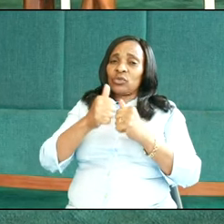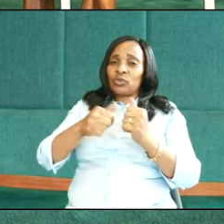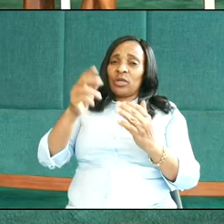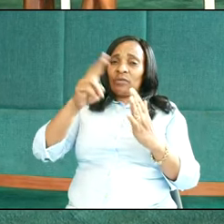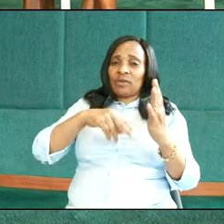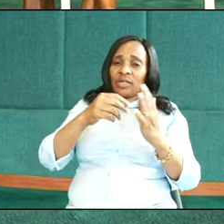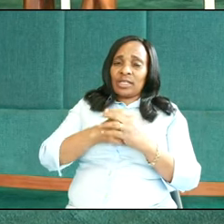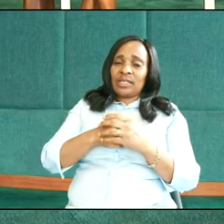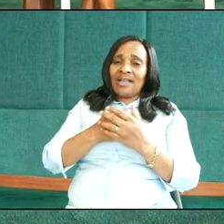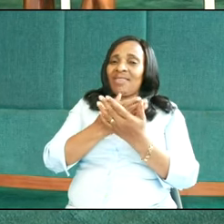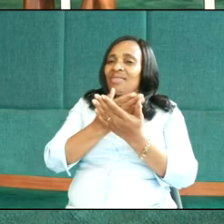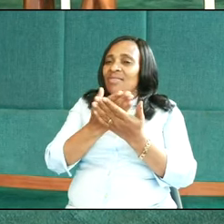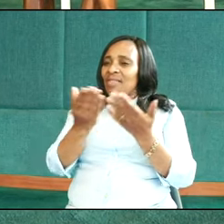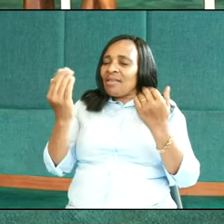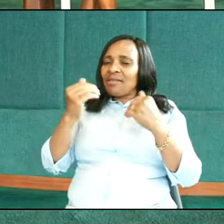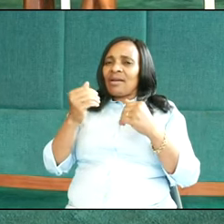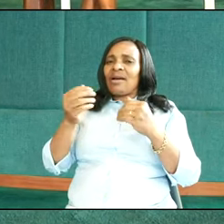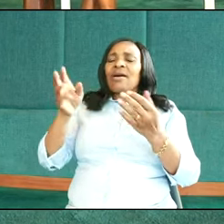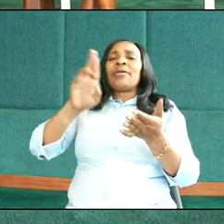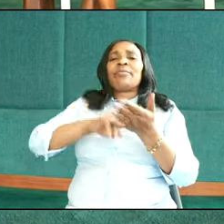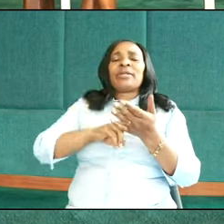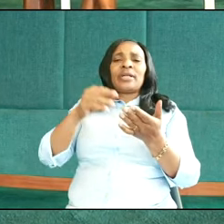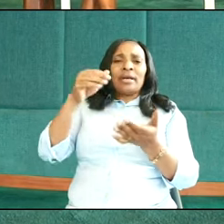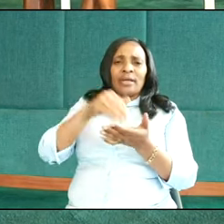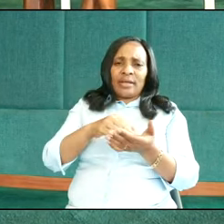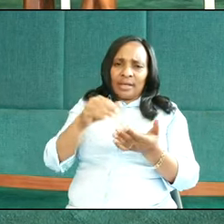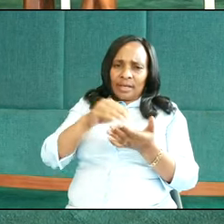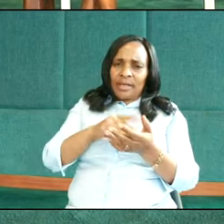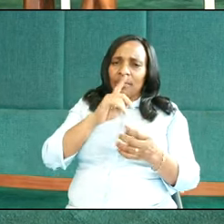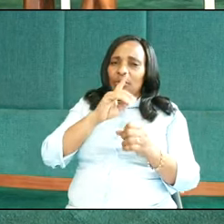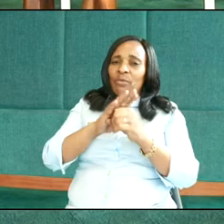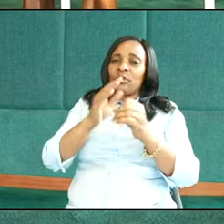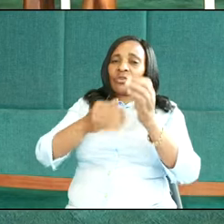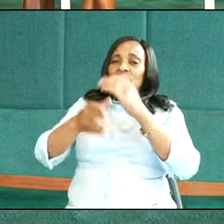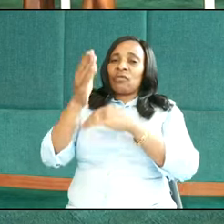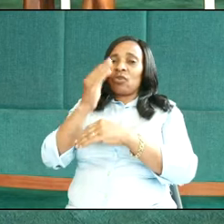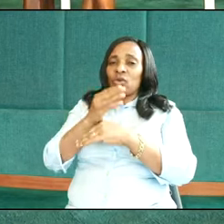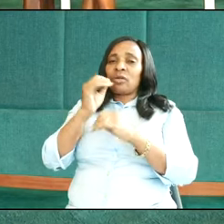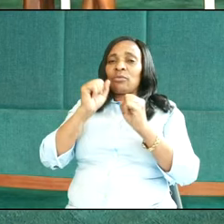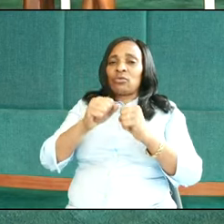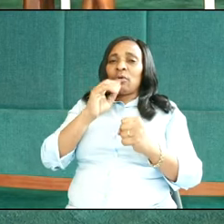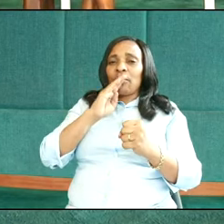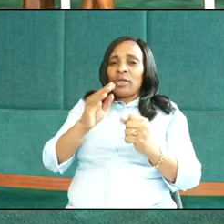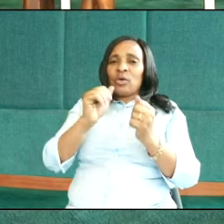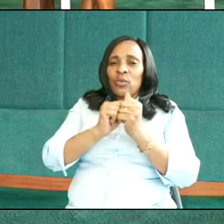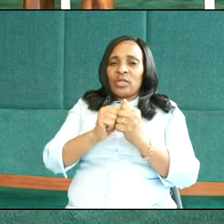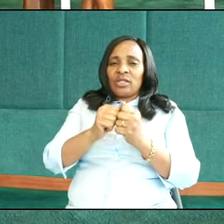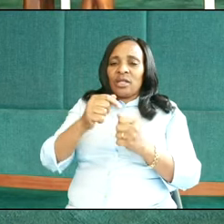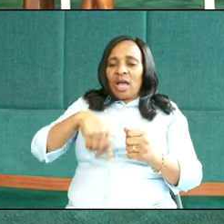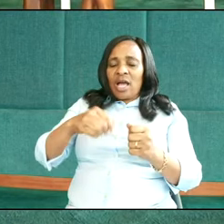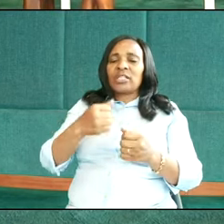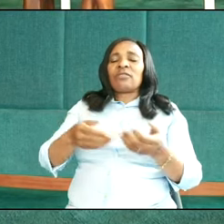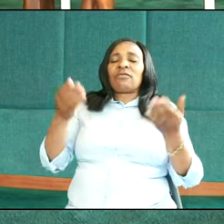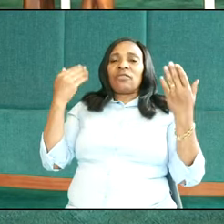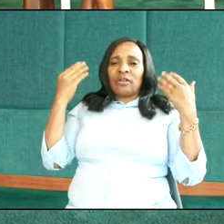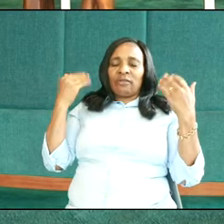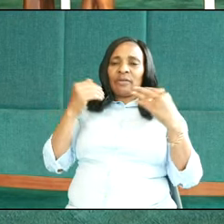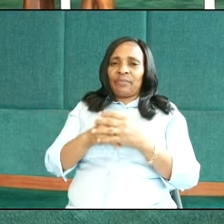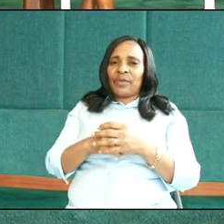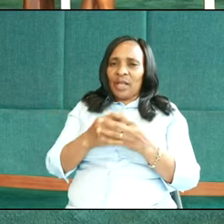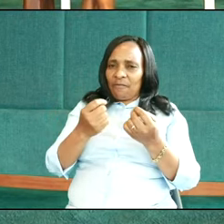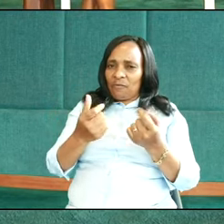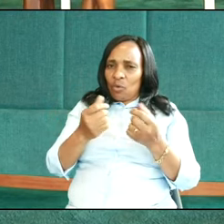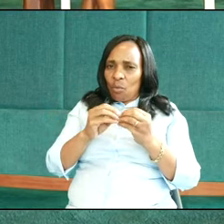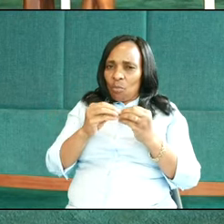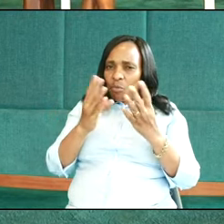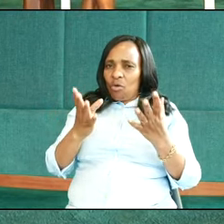And they are repeating the promise of God that he will be with us forever. And perhaps maybe if we can just read a few more. I've